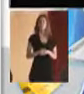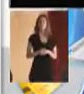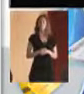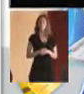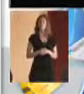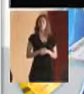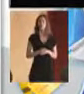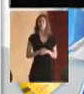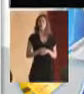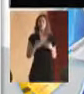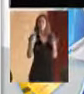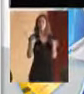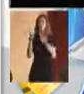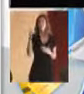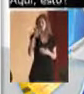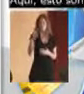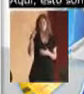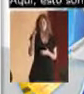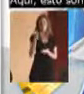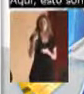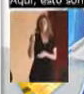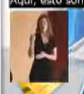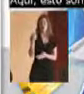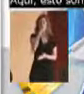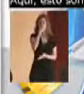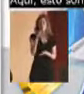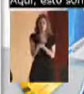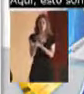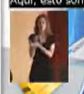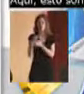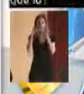So these are the tests that we did yesterday.